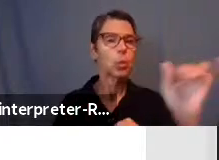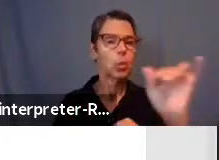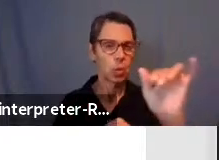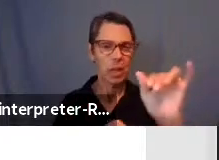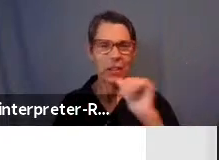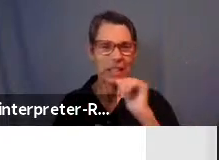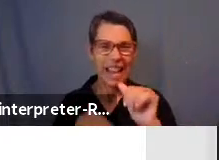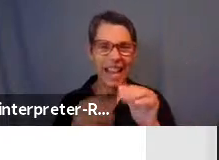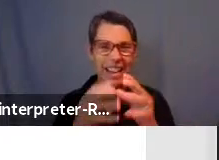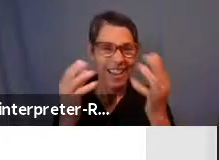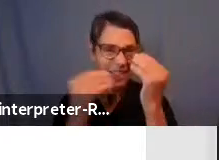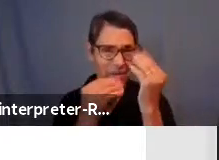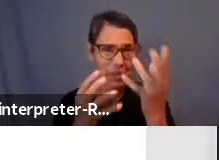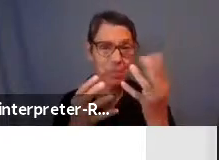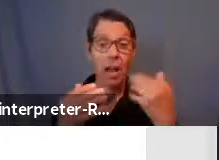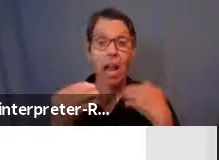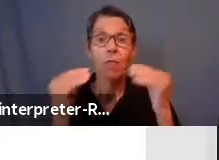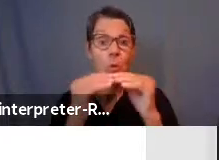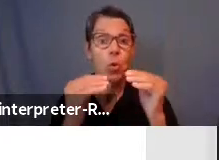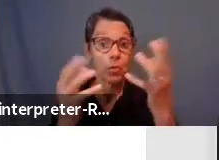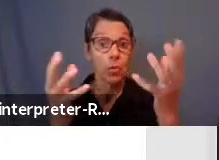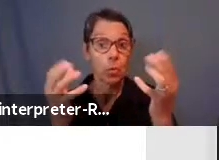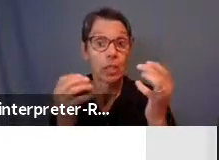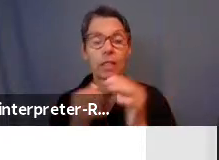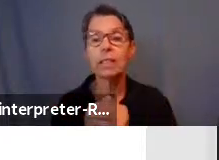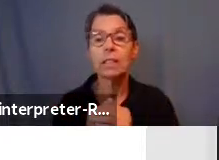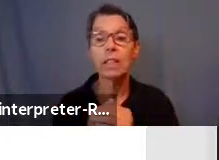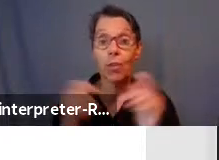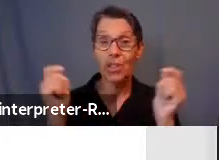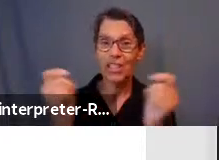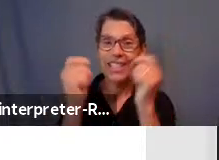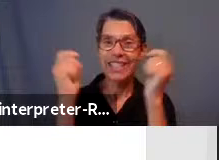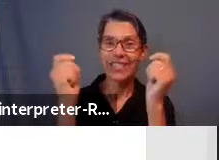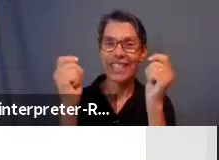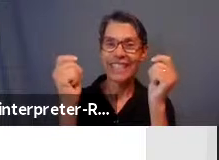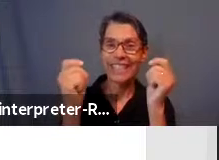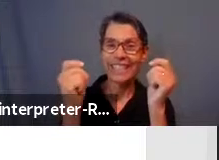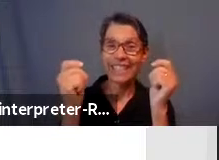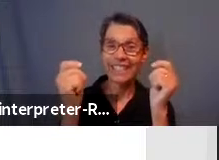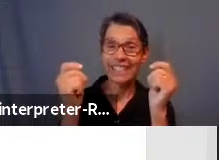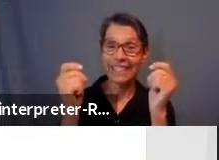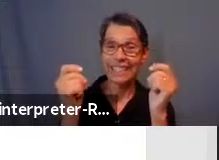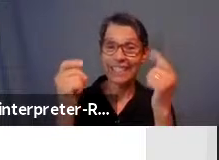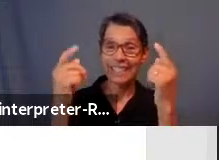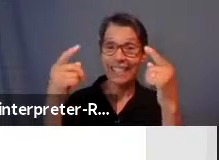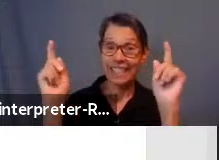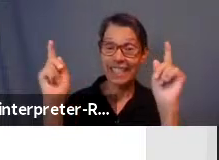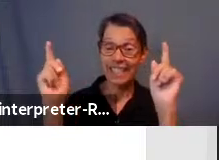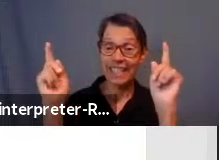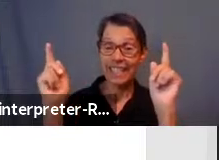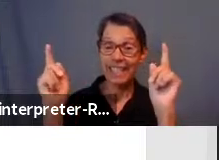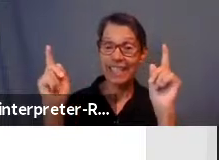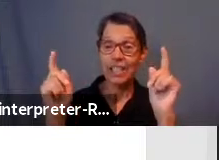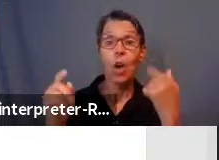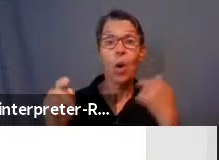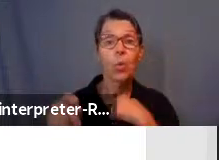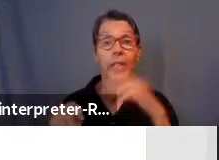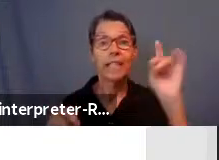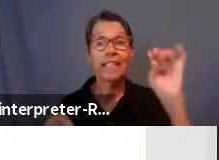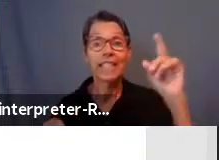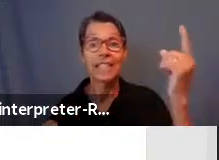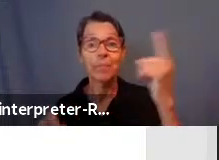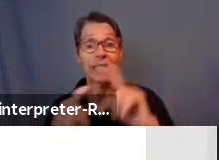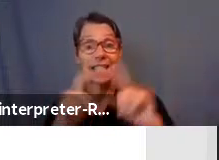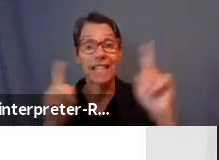would like, but the slides today were fine. And as far as celebrating our successes, you know, the agency, the area did do something this year. We have an